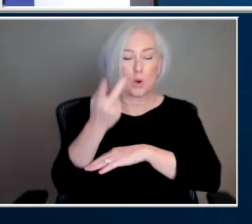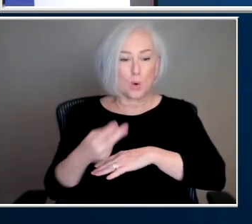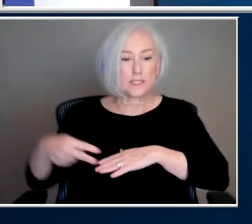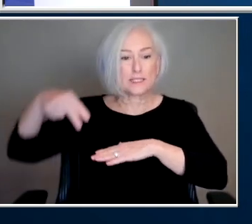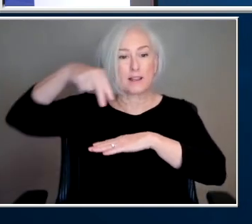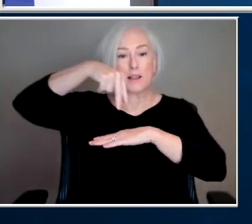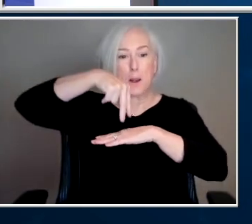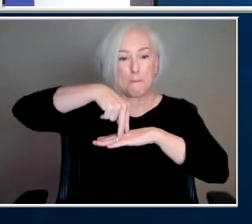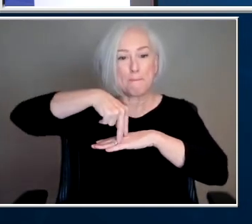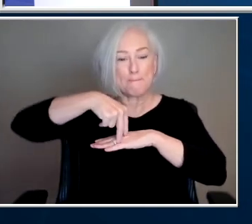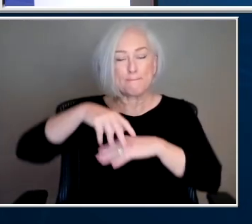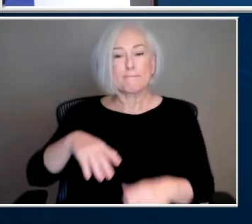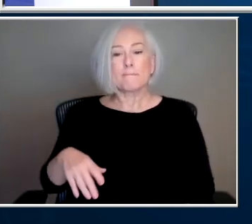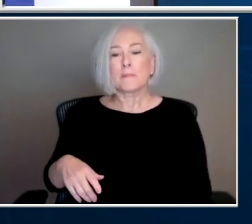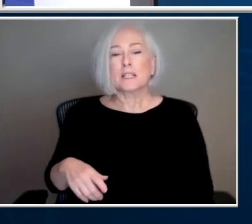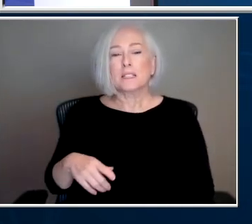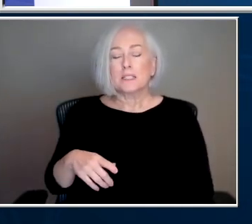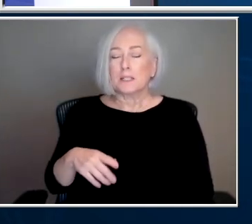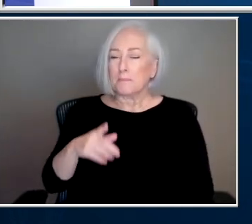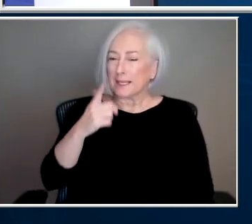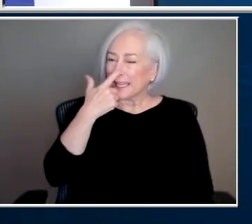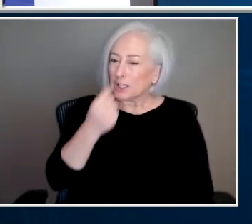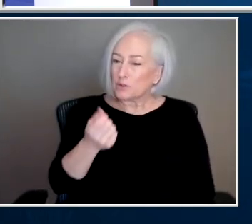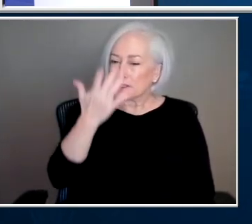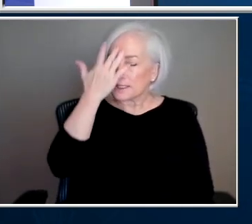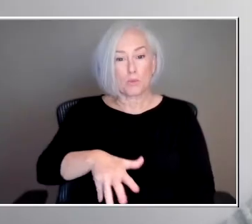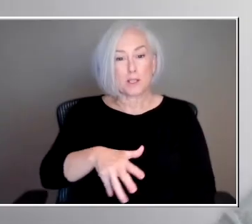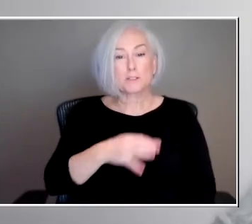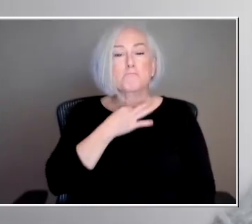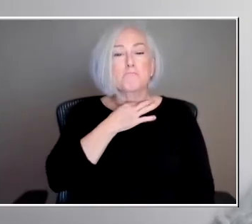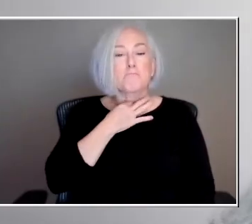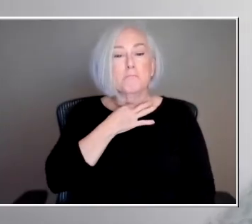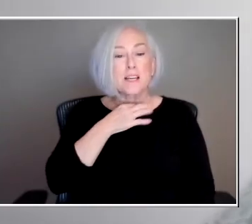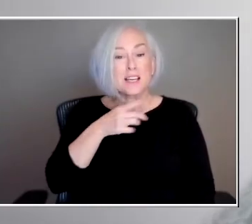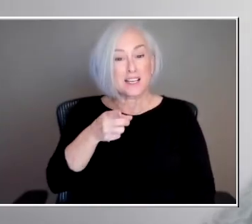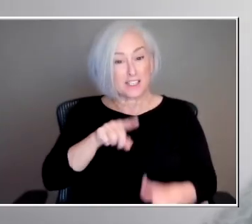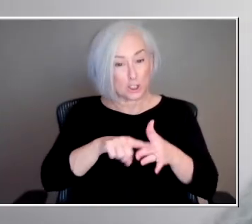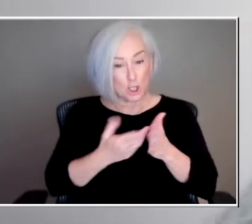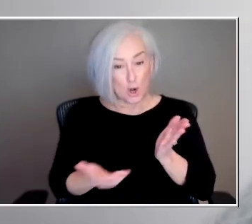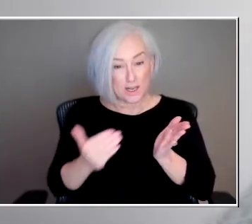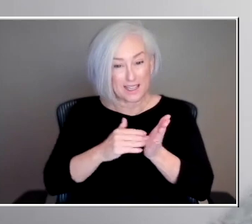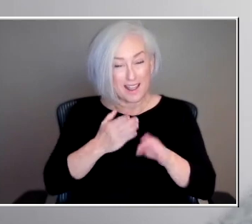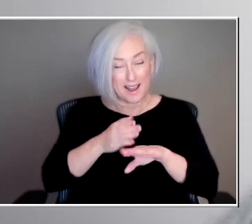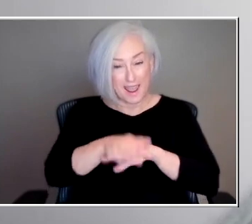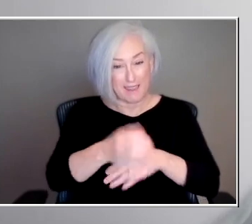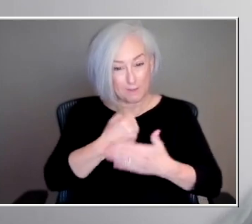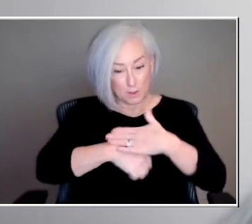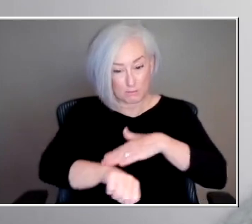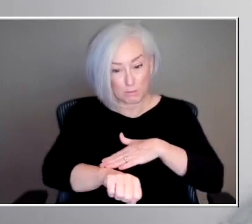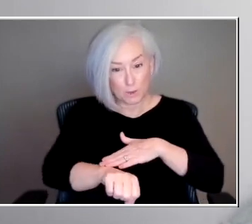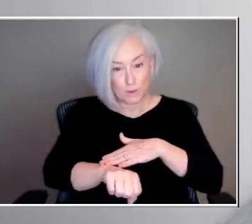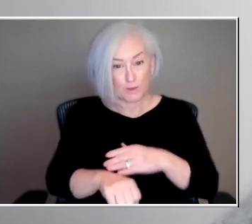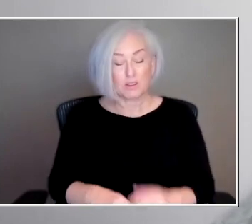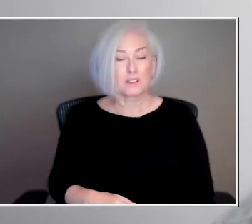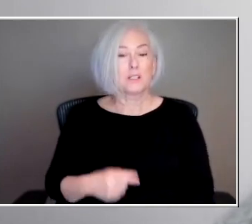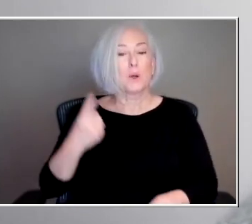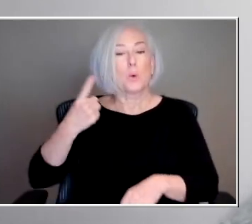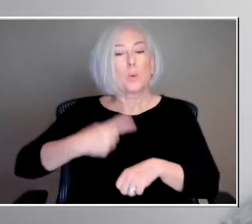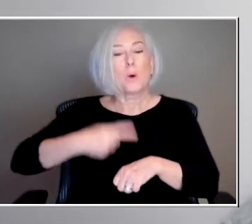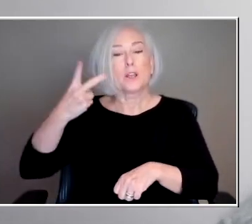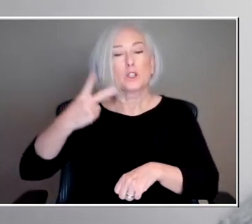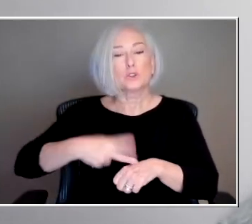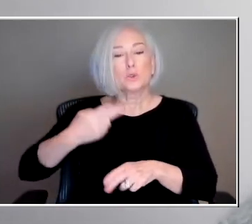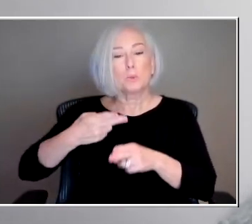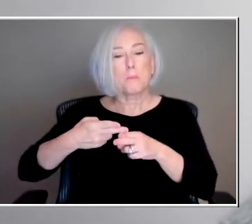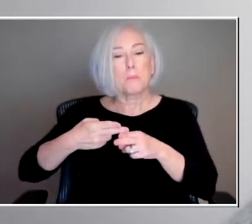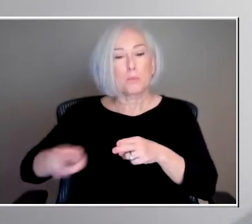we get into why that was, have they come back since you had your son? There have been just one or two really brief instances where I